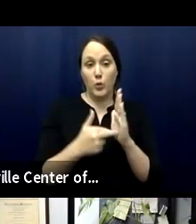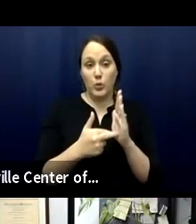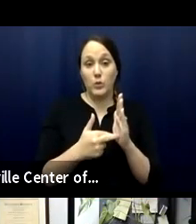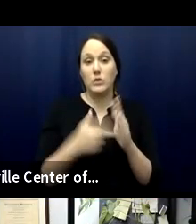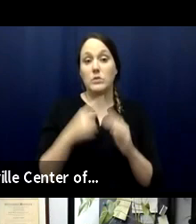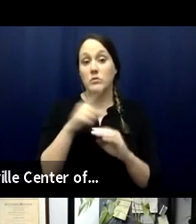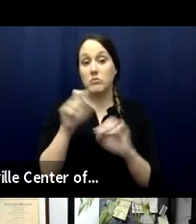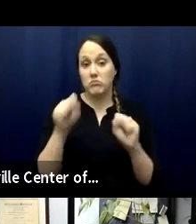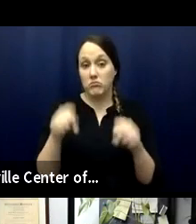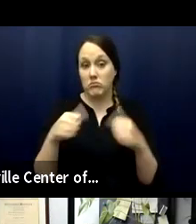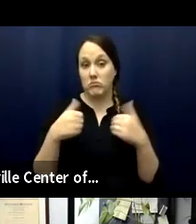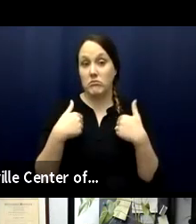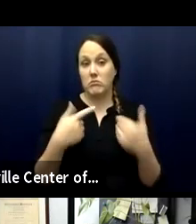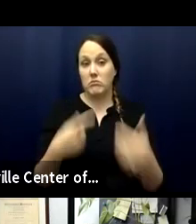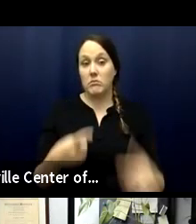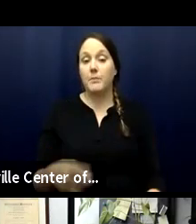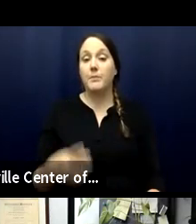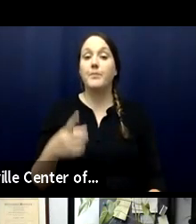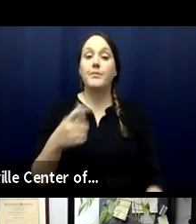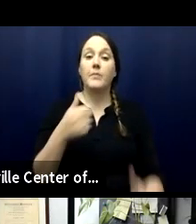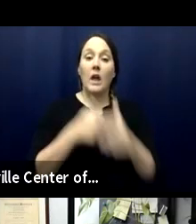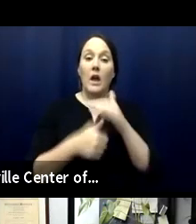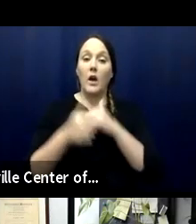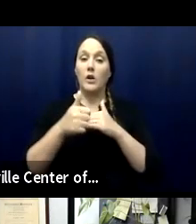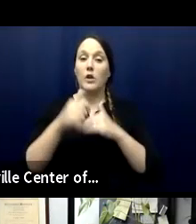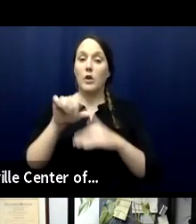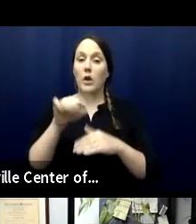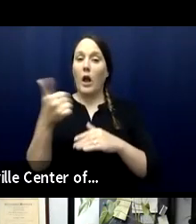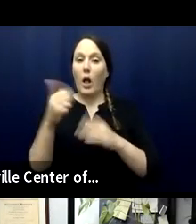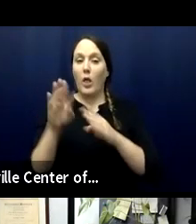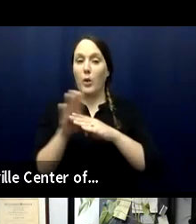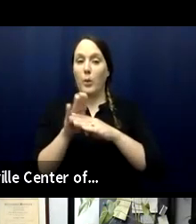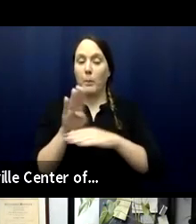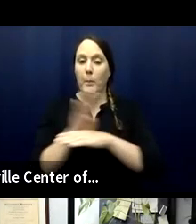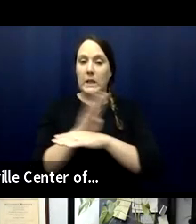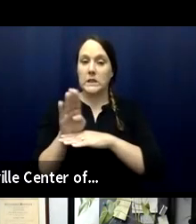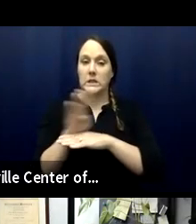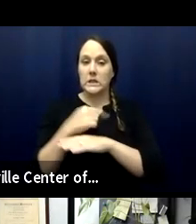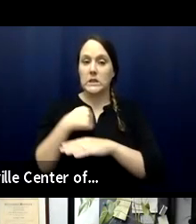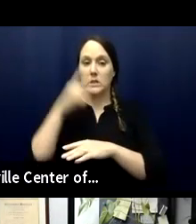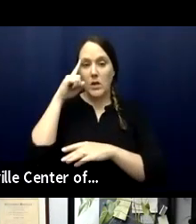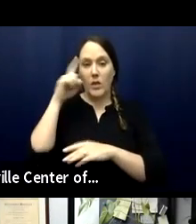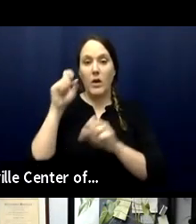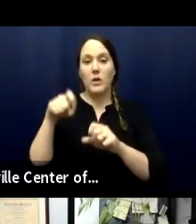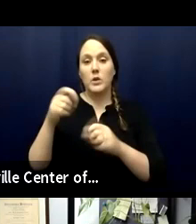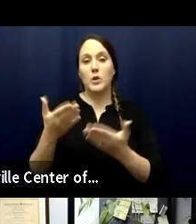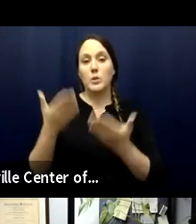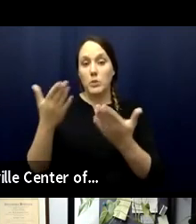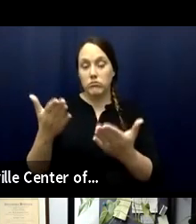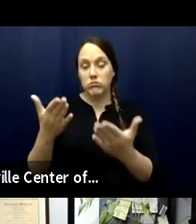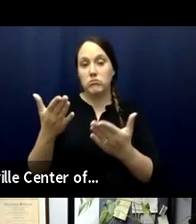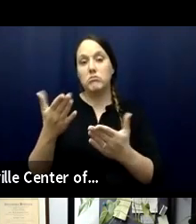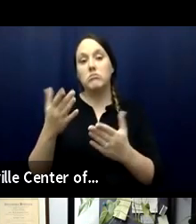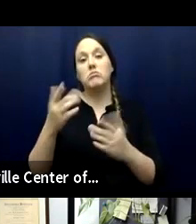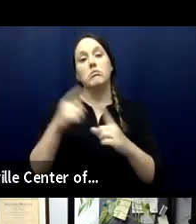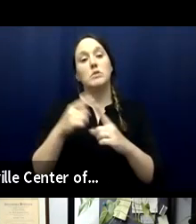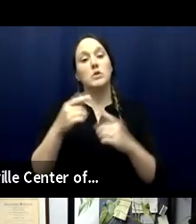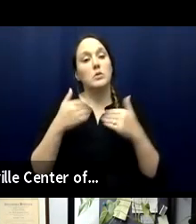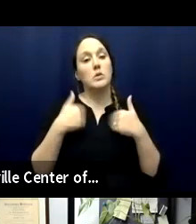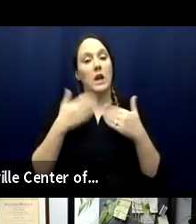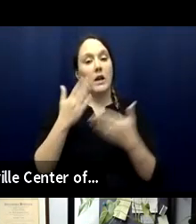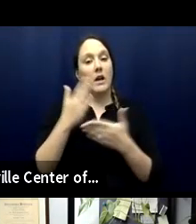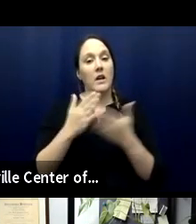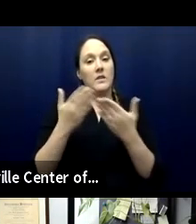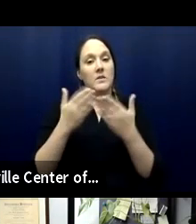it under other business. I felt that we should bring this up to at least have some